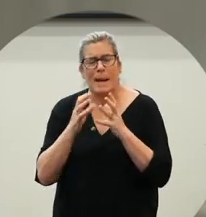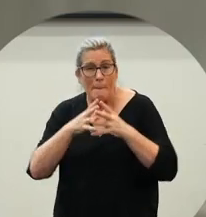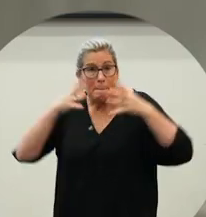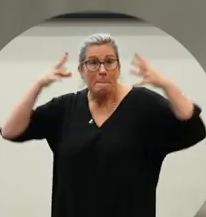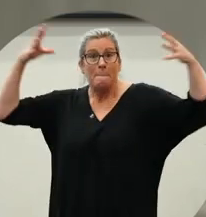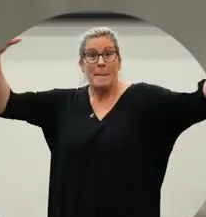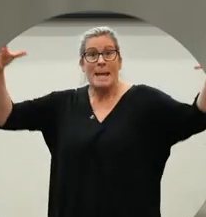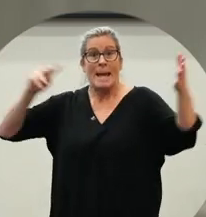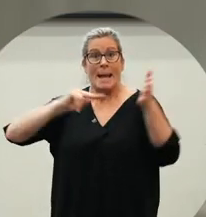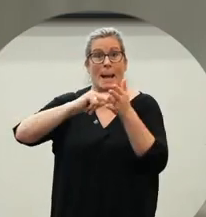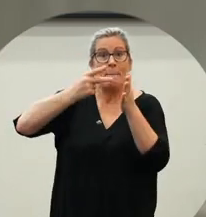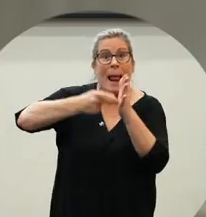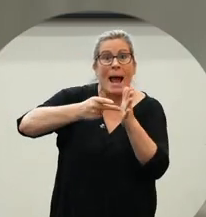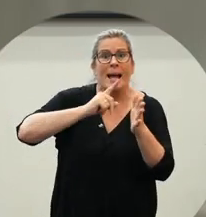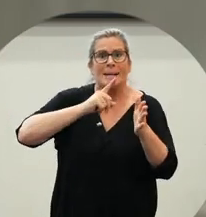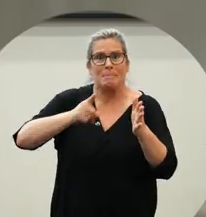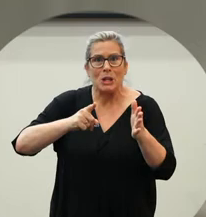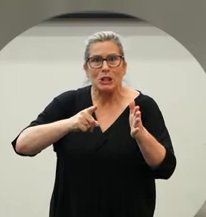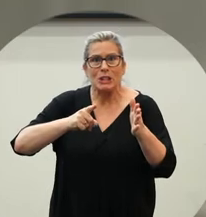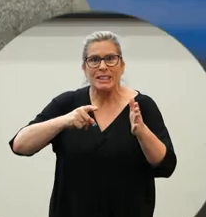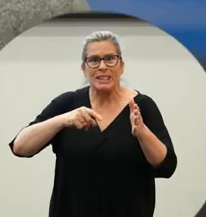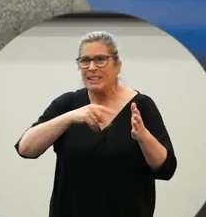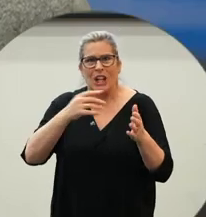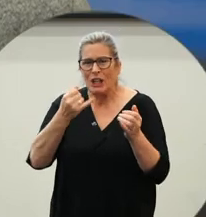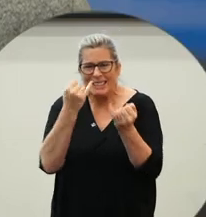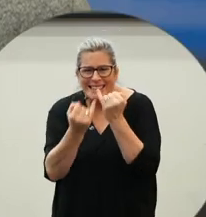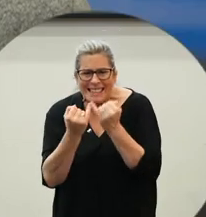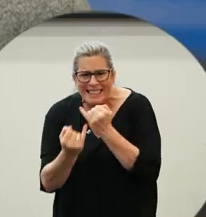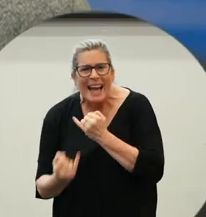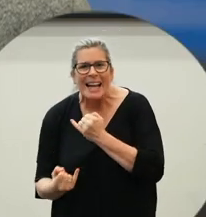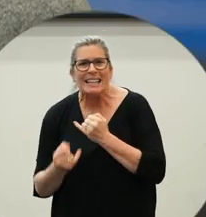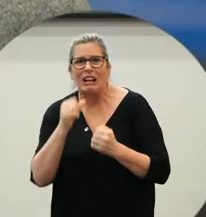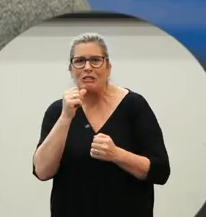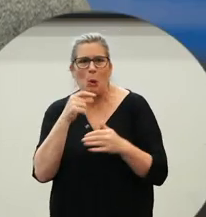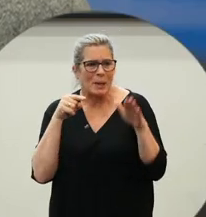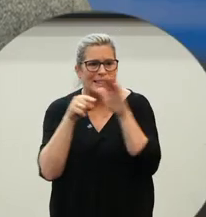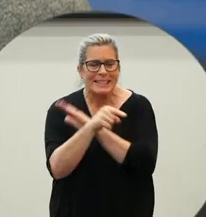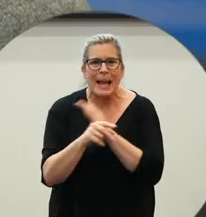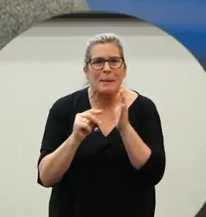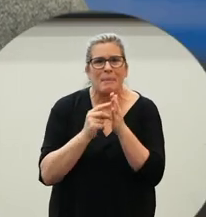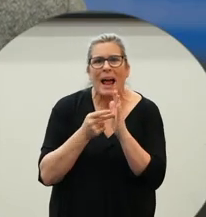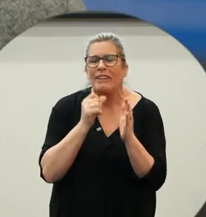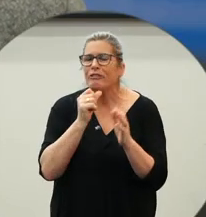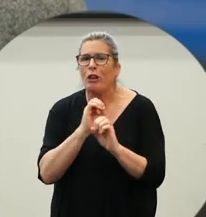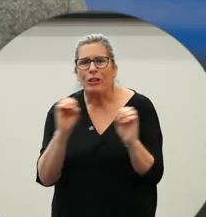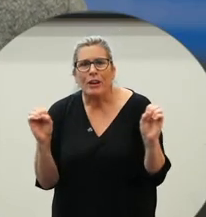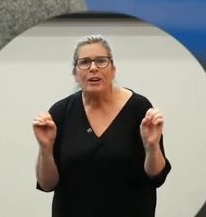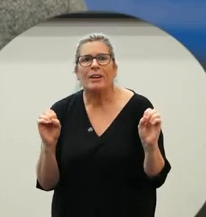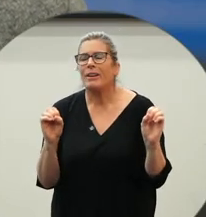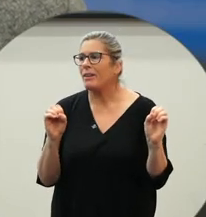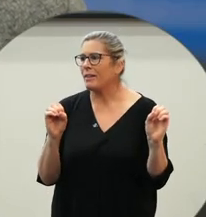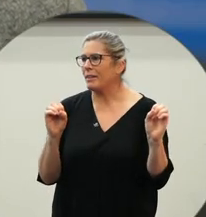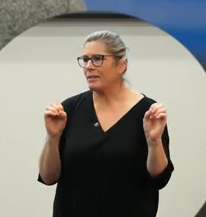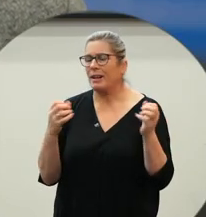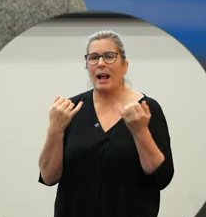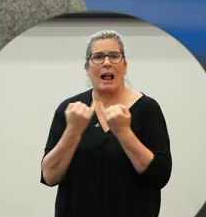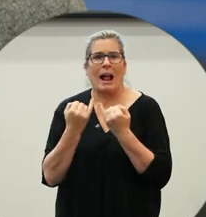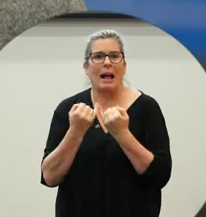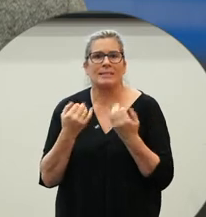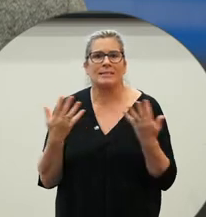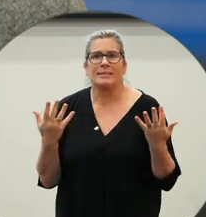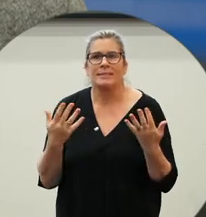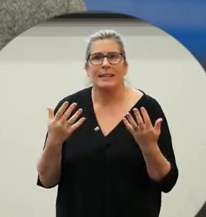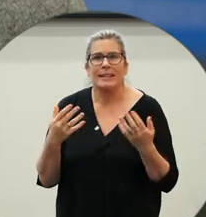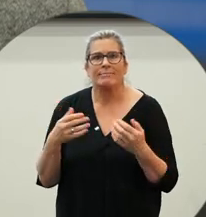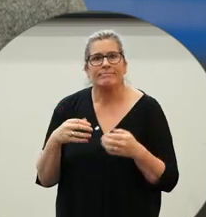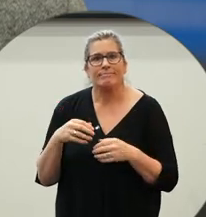but not thought out. Not no escape plan. No escape plan, really. Yeah, this, no. This notion of her answering the door